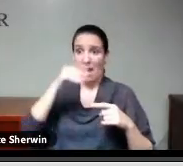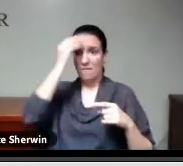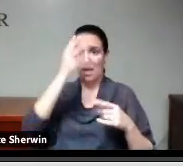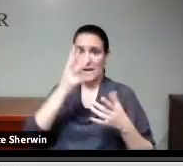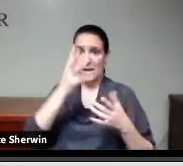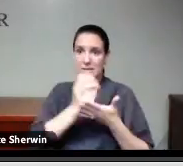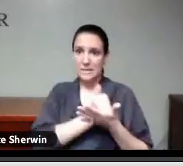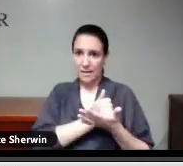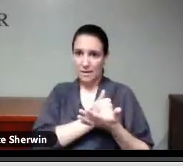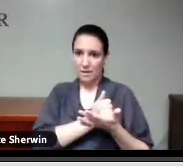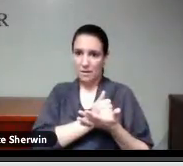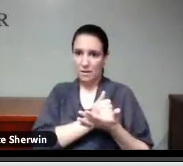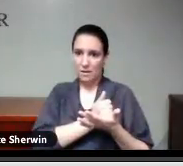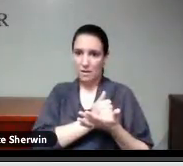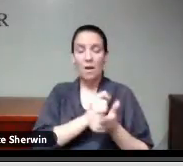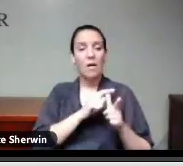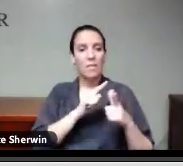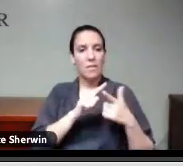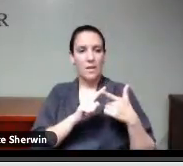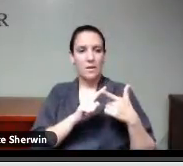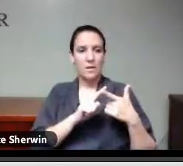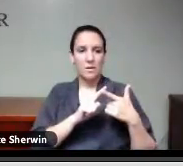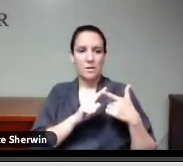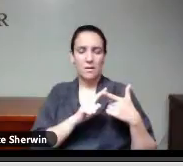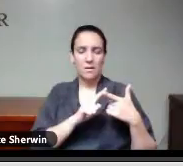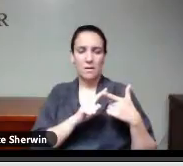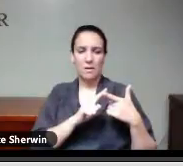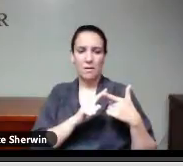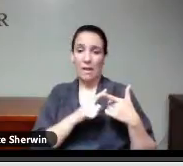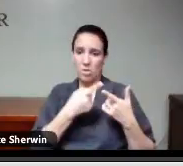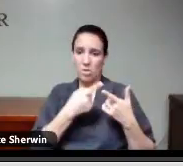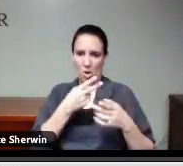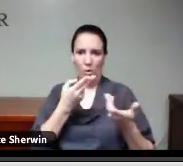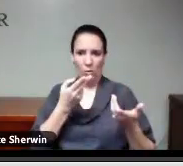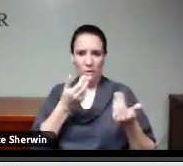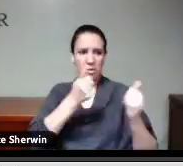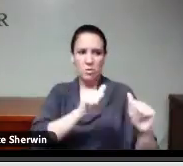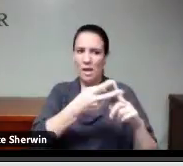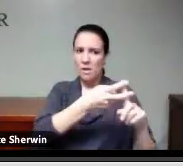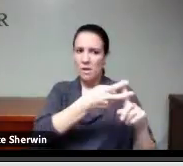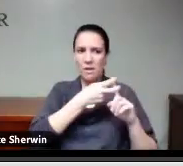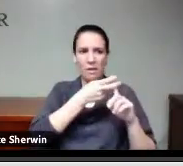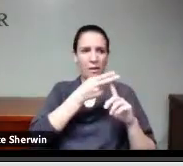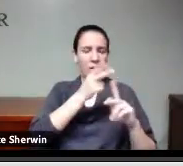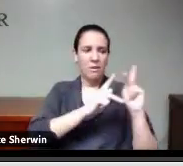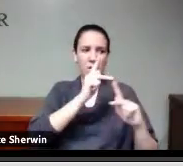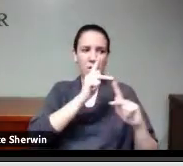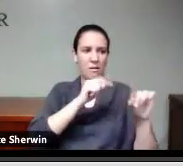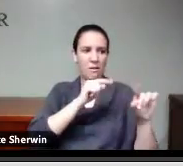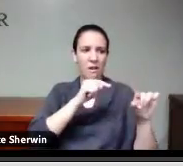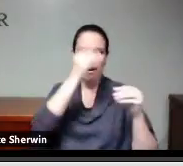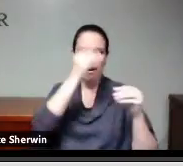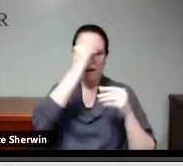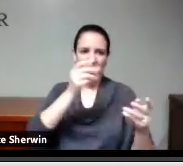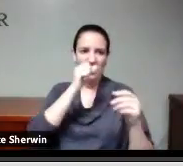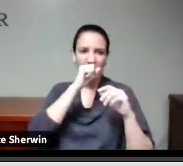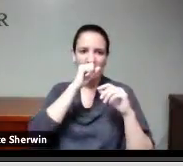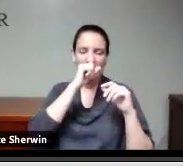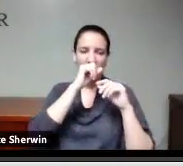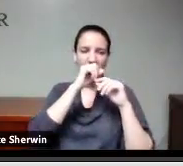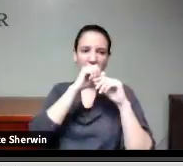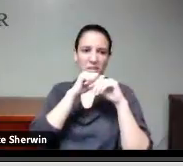process and they understand that this is strategic and that this is user driven, then hopefully they will be much more